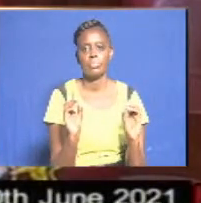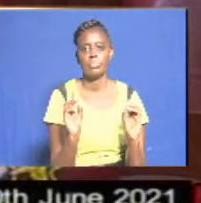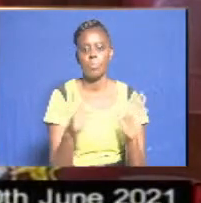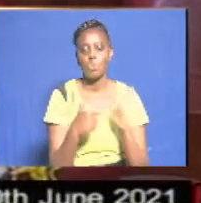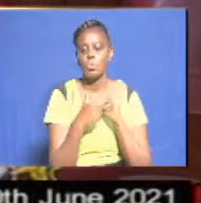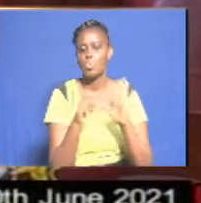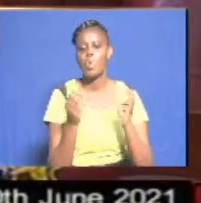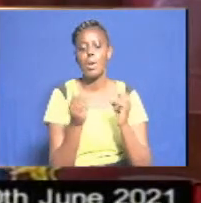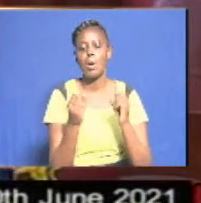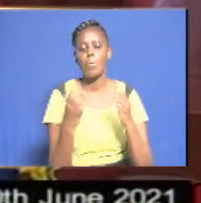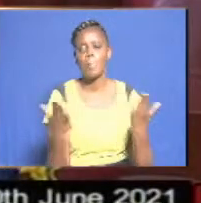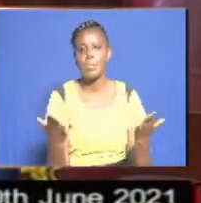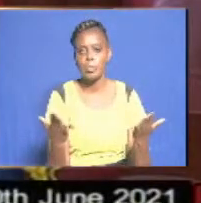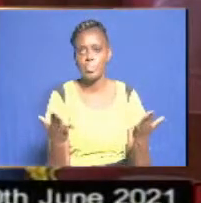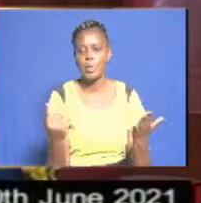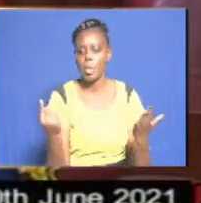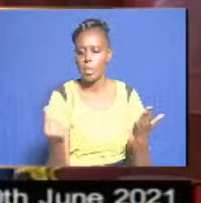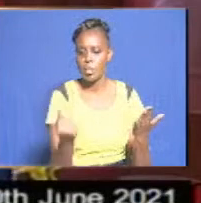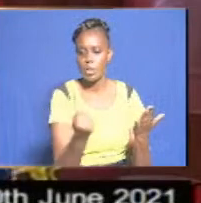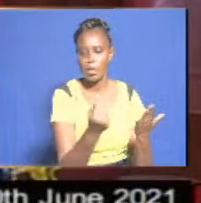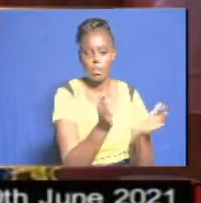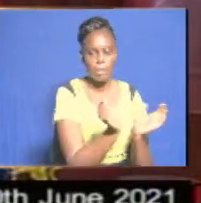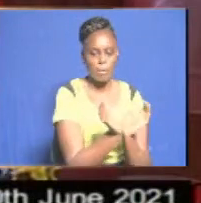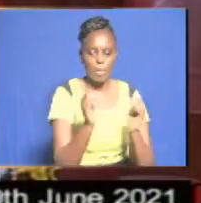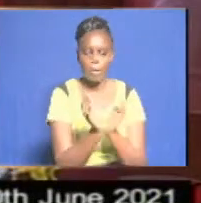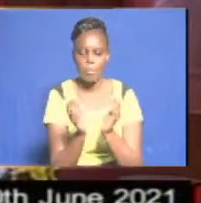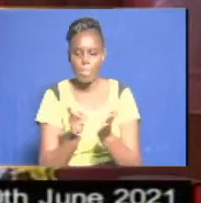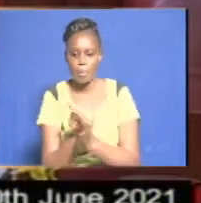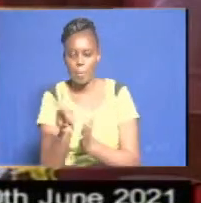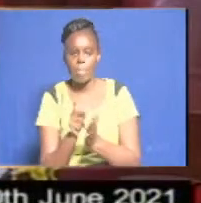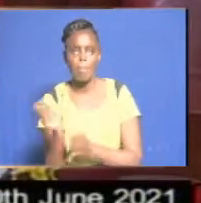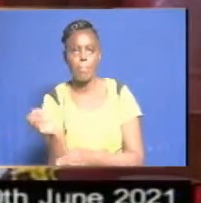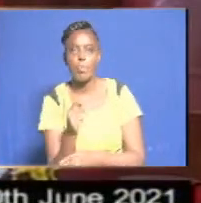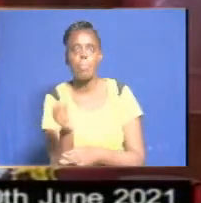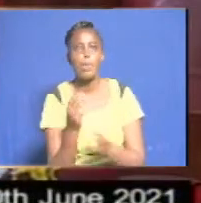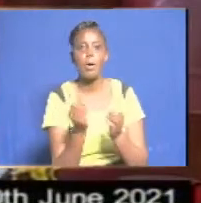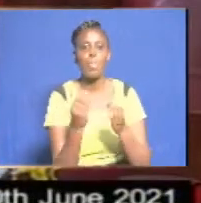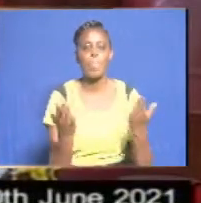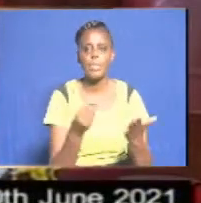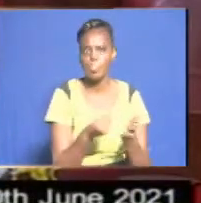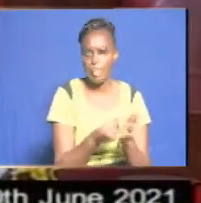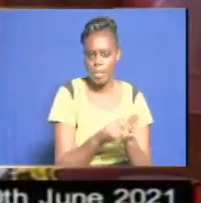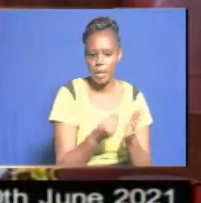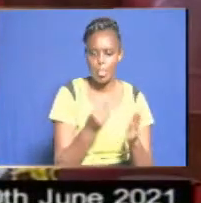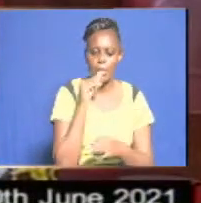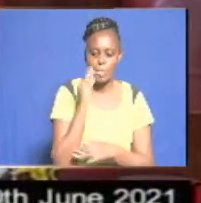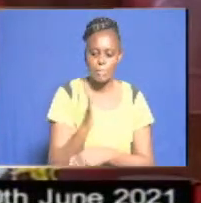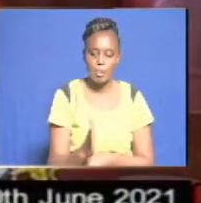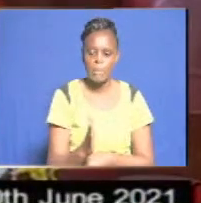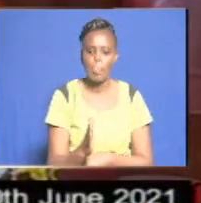showing how much each company was paid per month. And the Speaker,